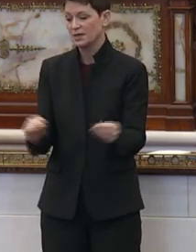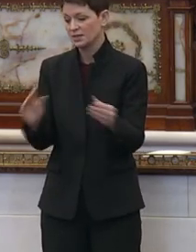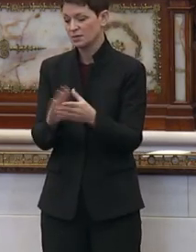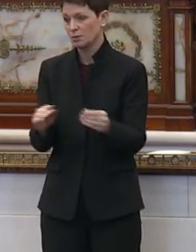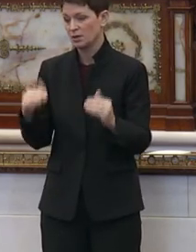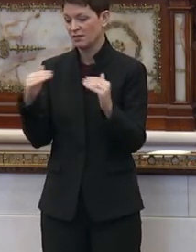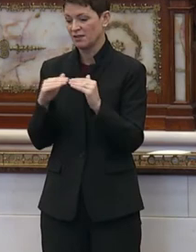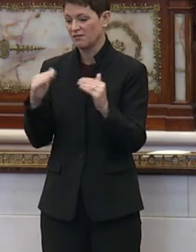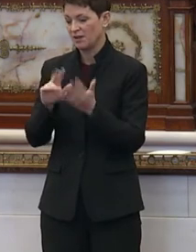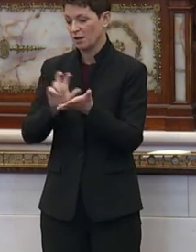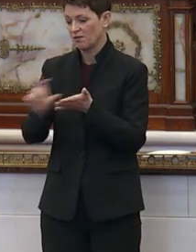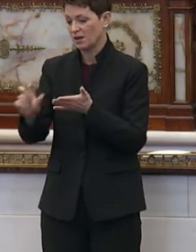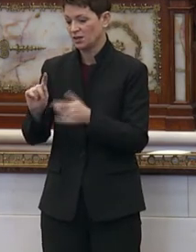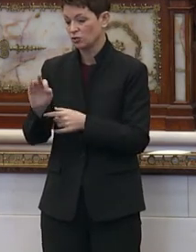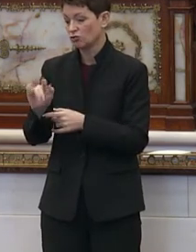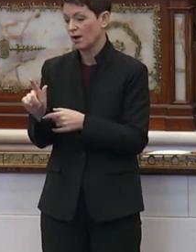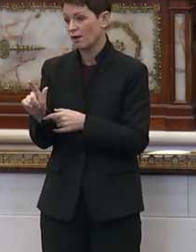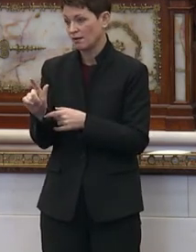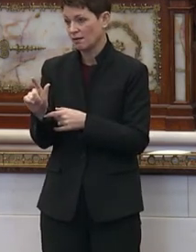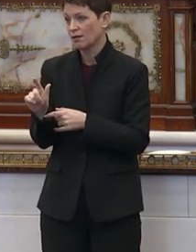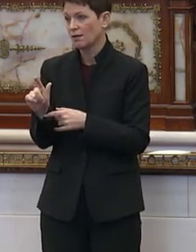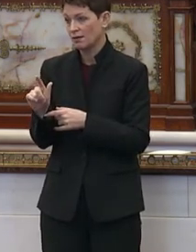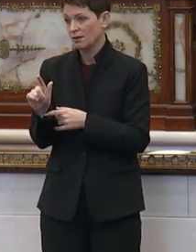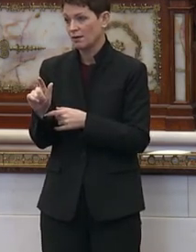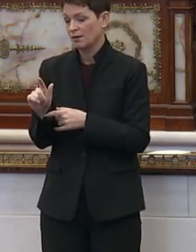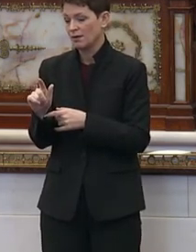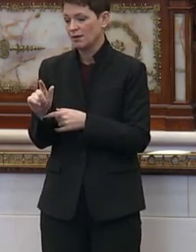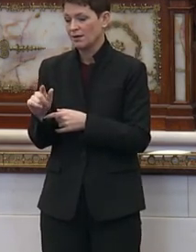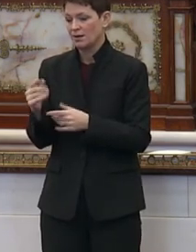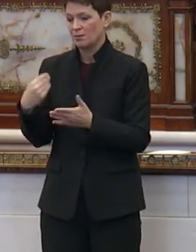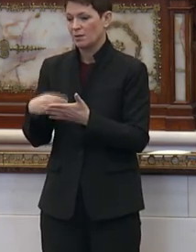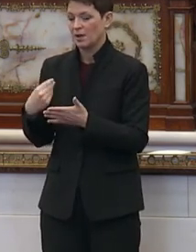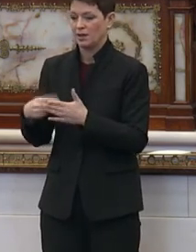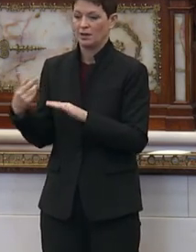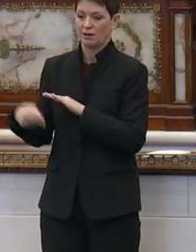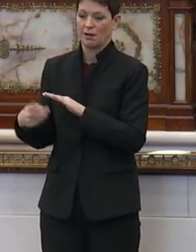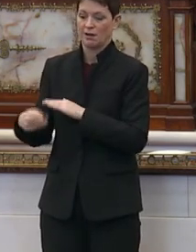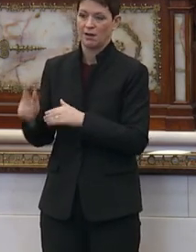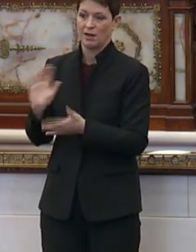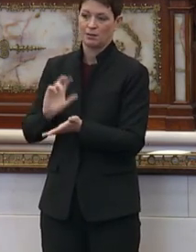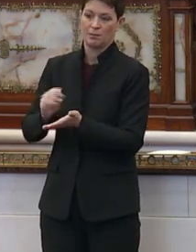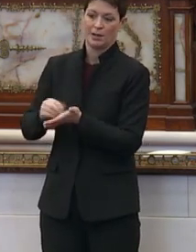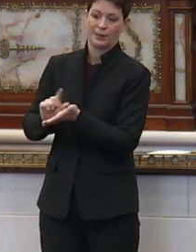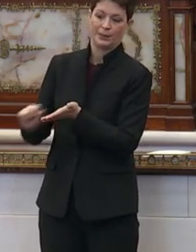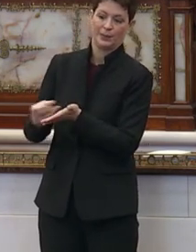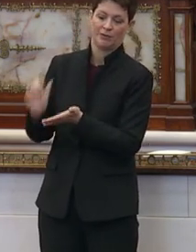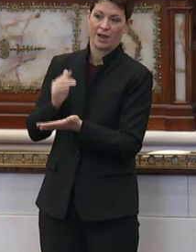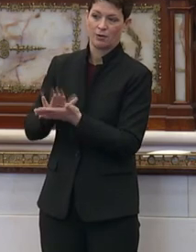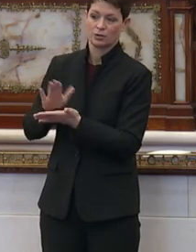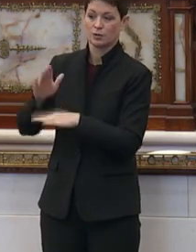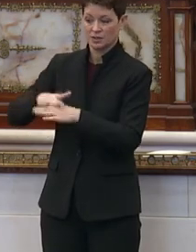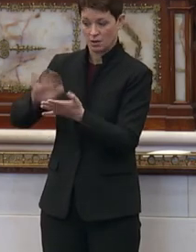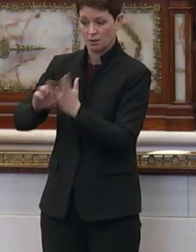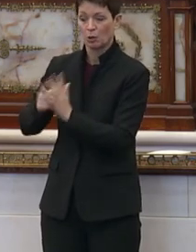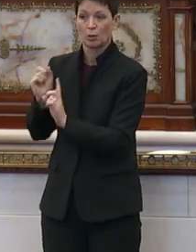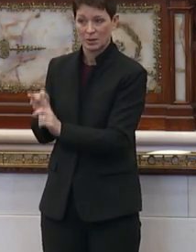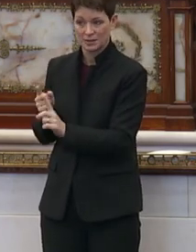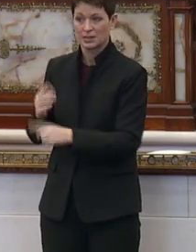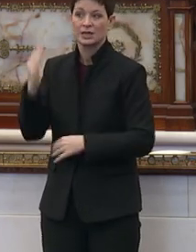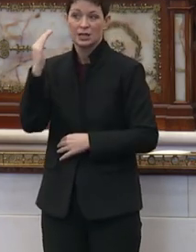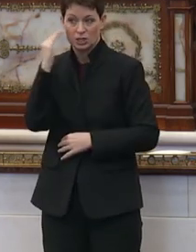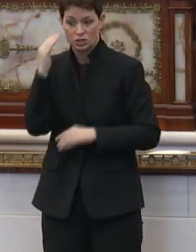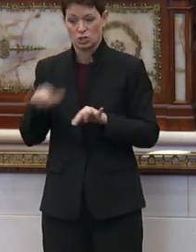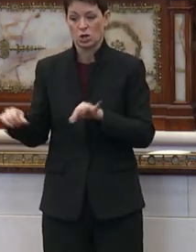the Fair Funding Trial is that the underfunding of our schools is deliberate, it's